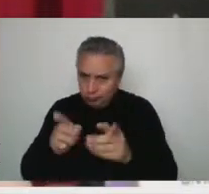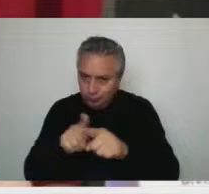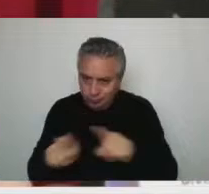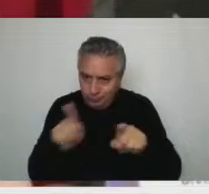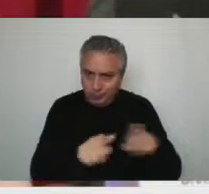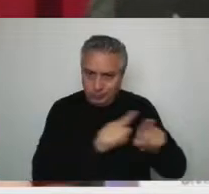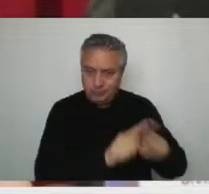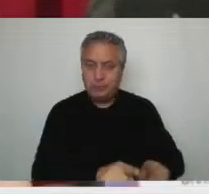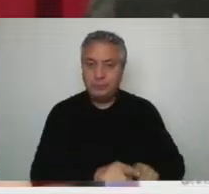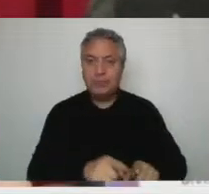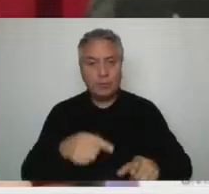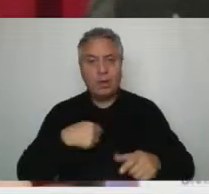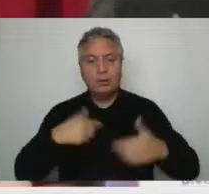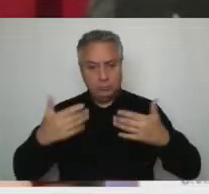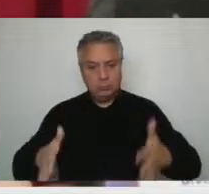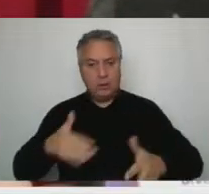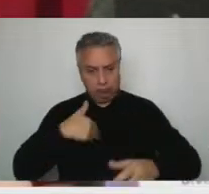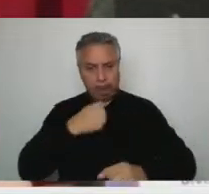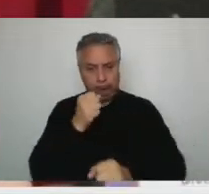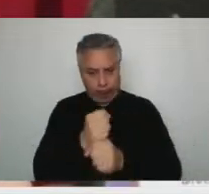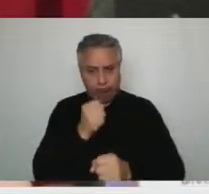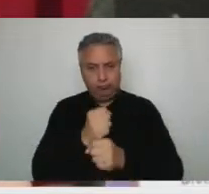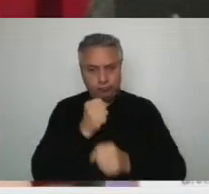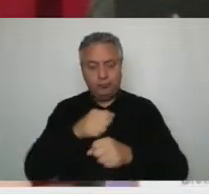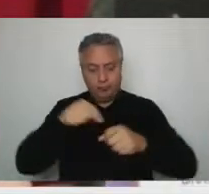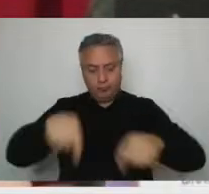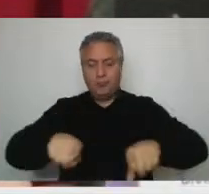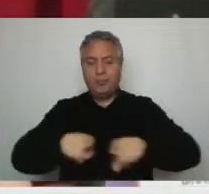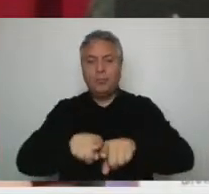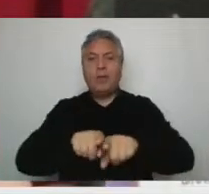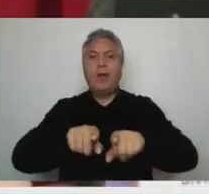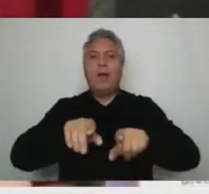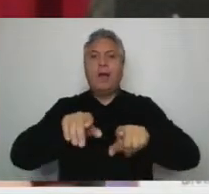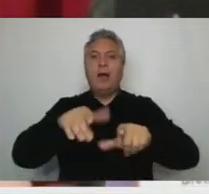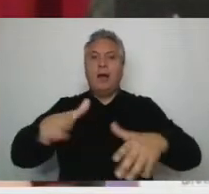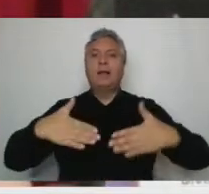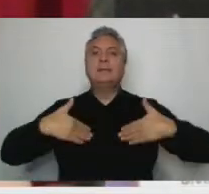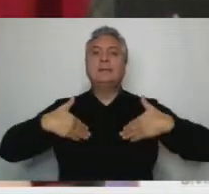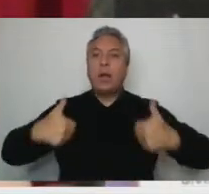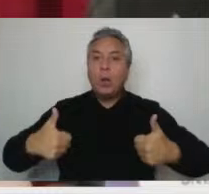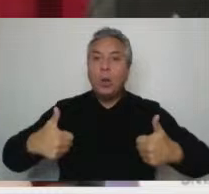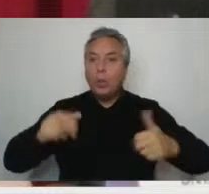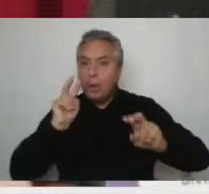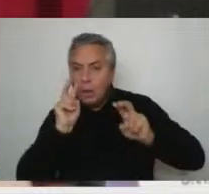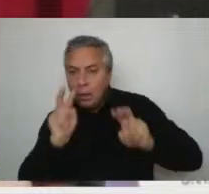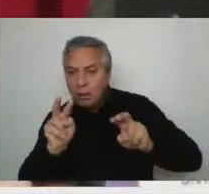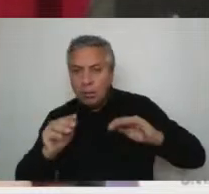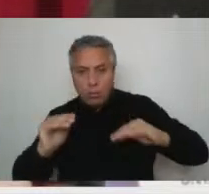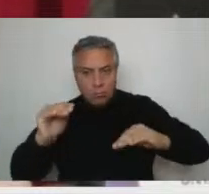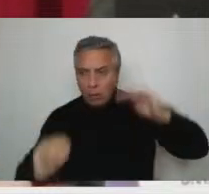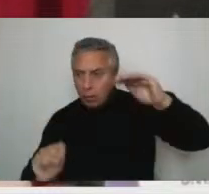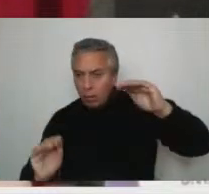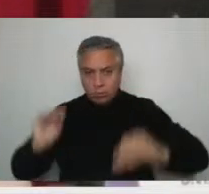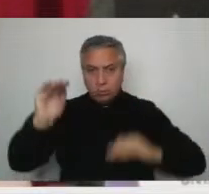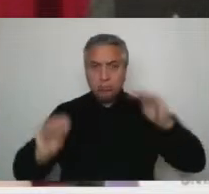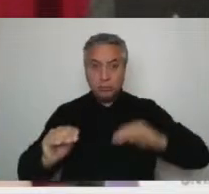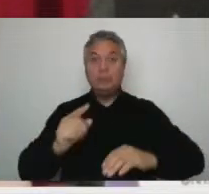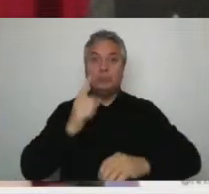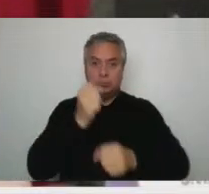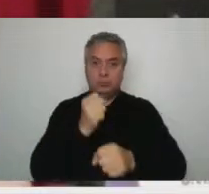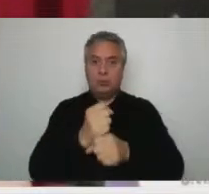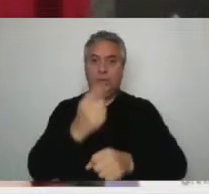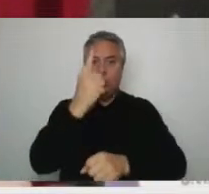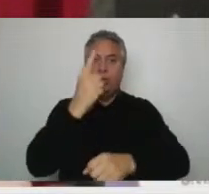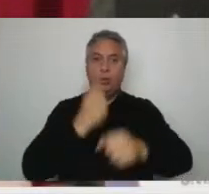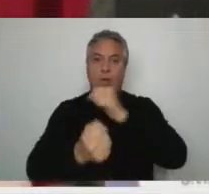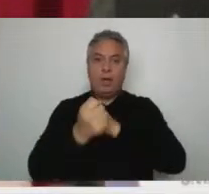dimensions. One of the things that we have created is precisely a document on health and health inequality that was prepared